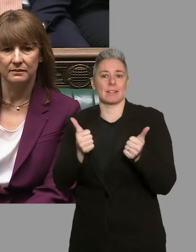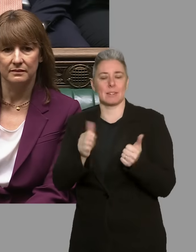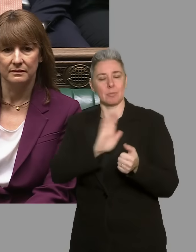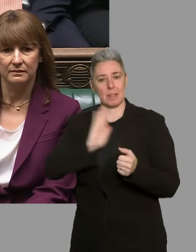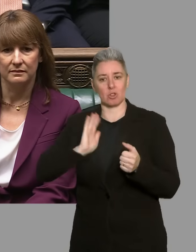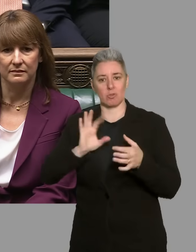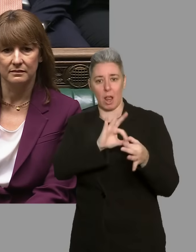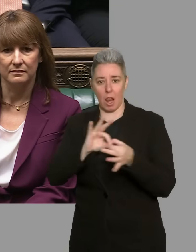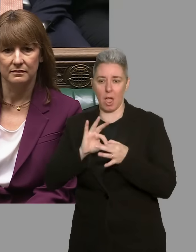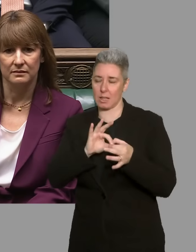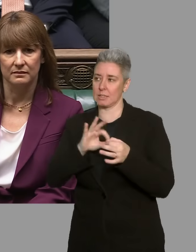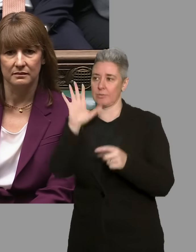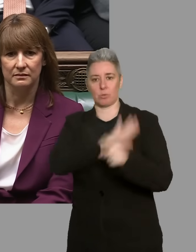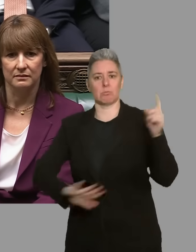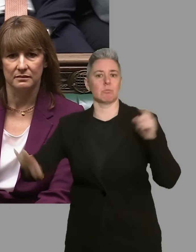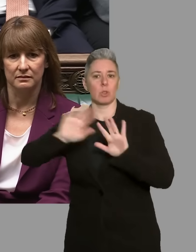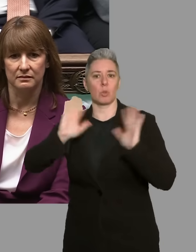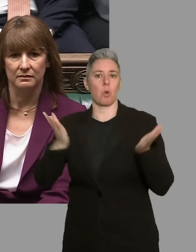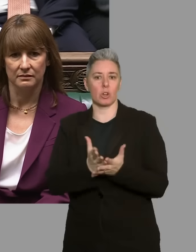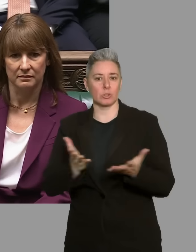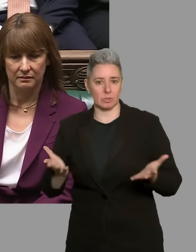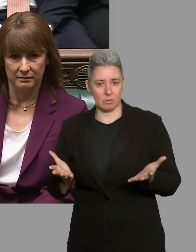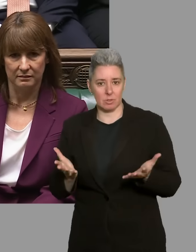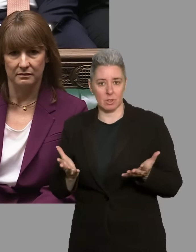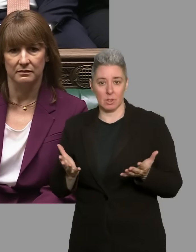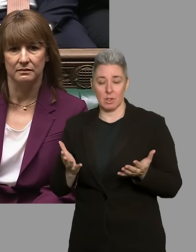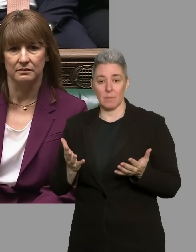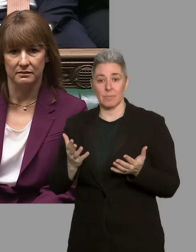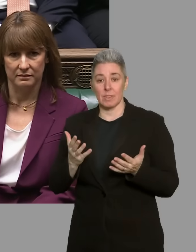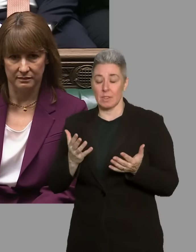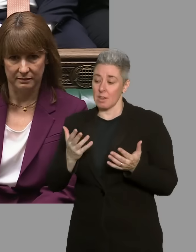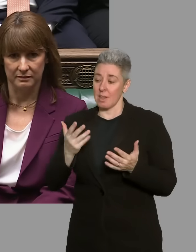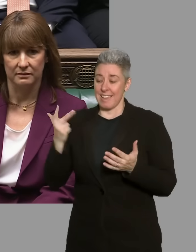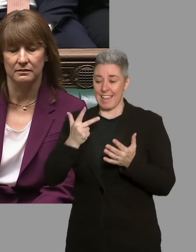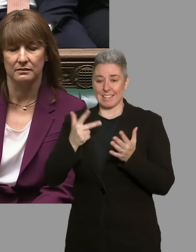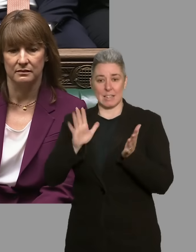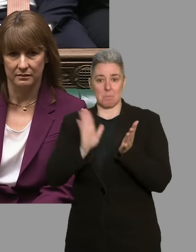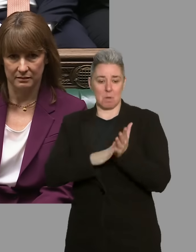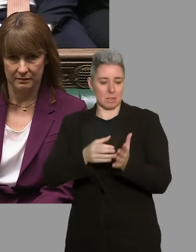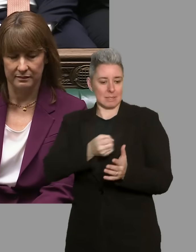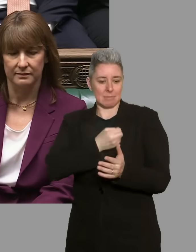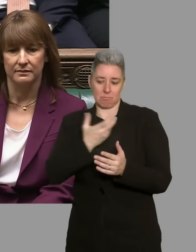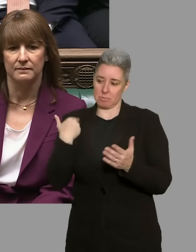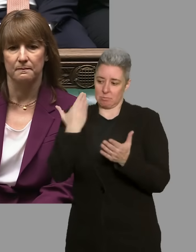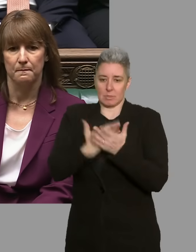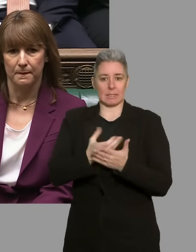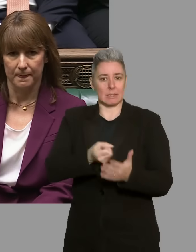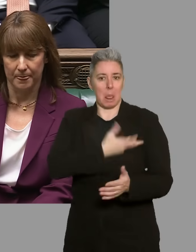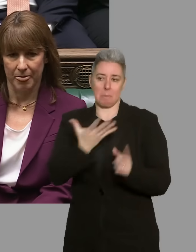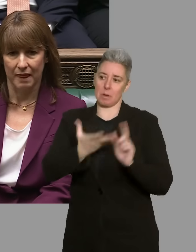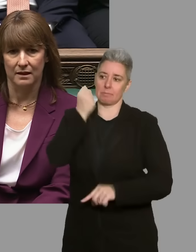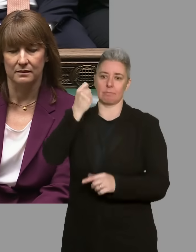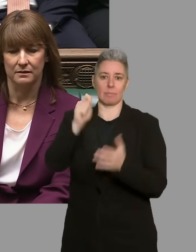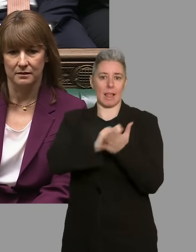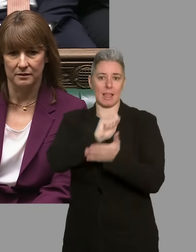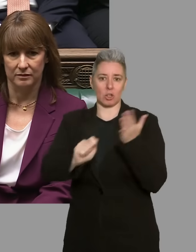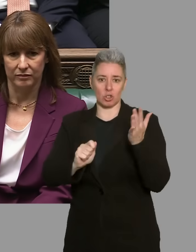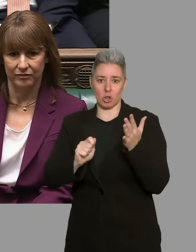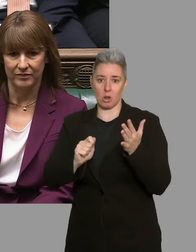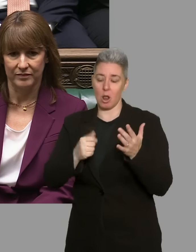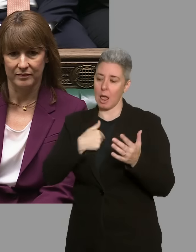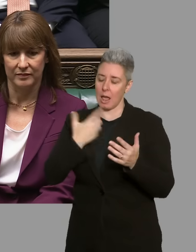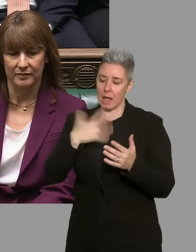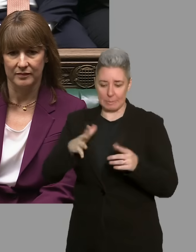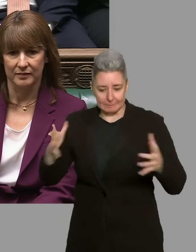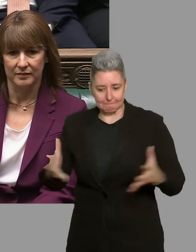the 18 months we've been in power, I've done everything within my ability to strengthen NATO. We had one of the strongest NATO